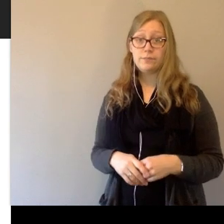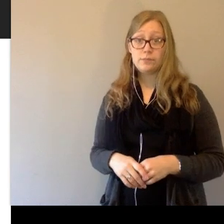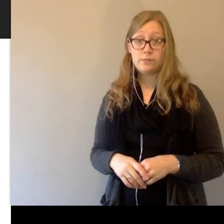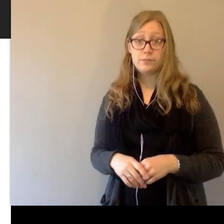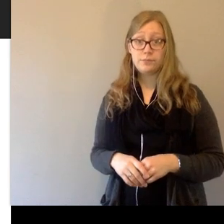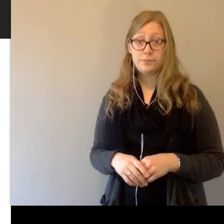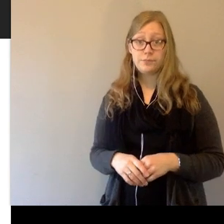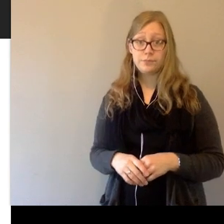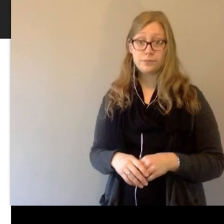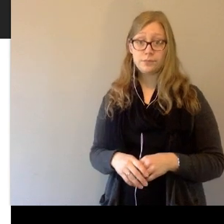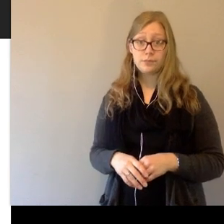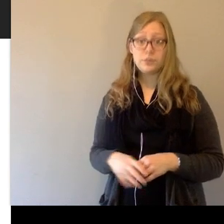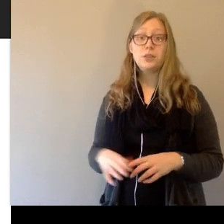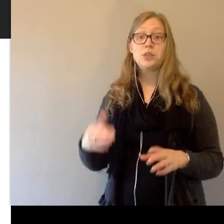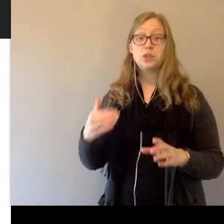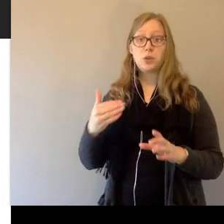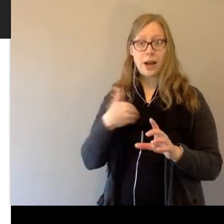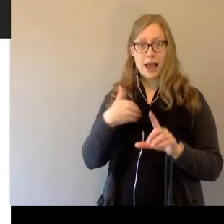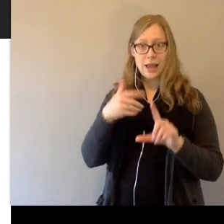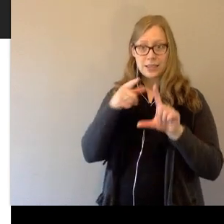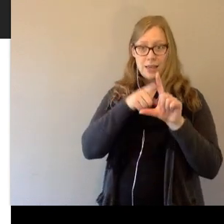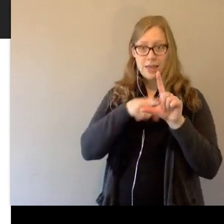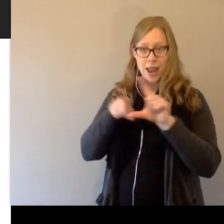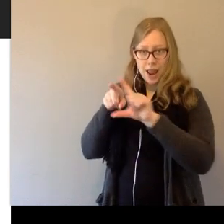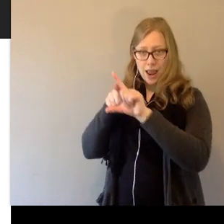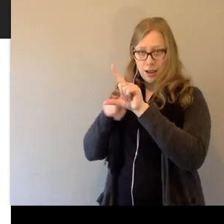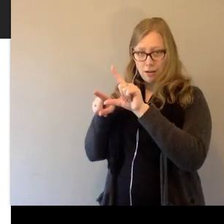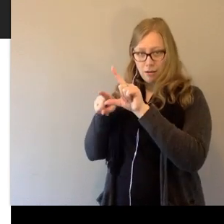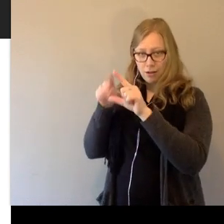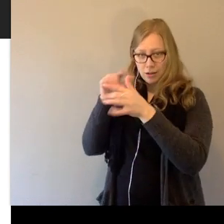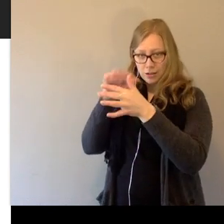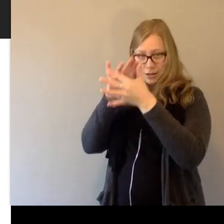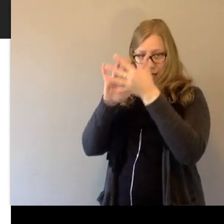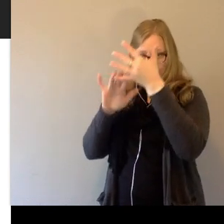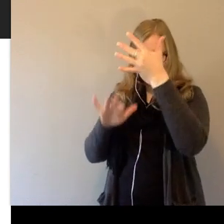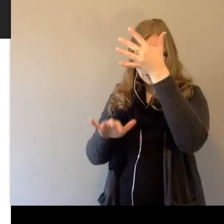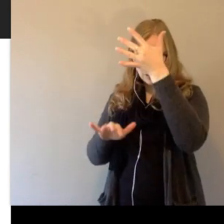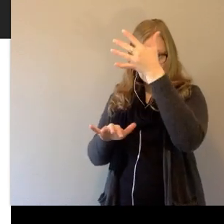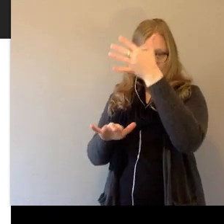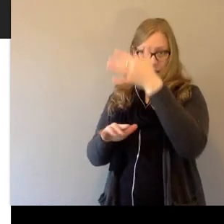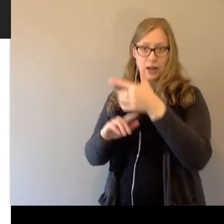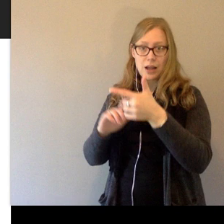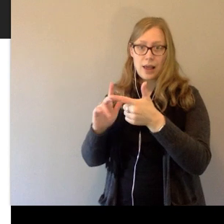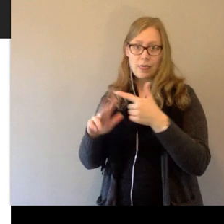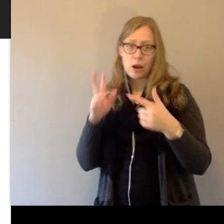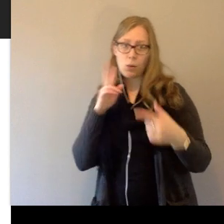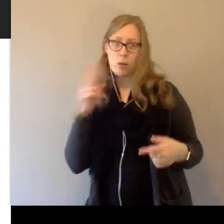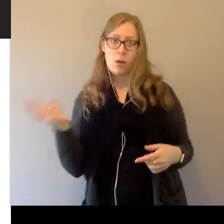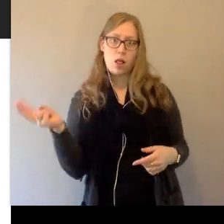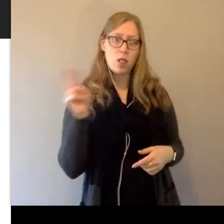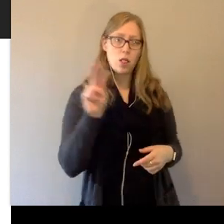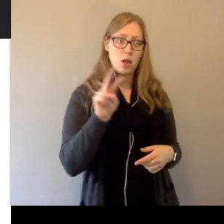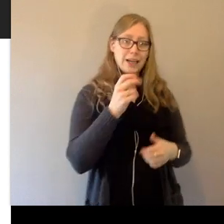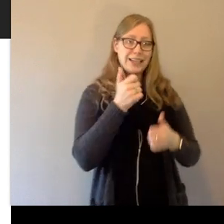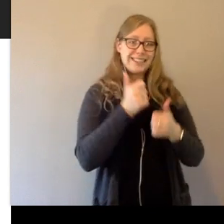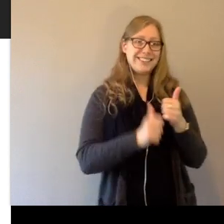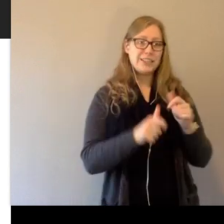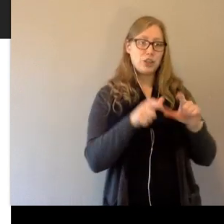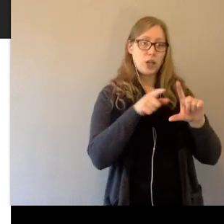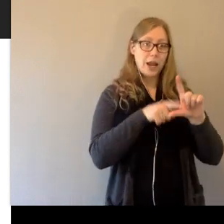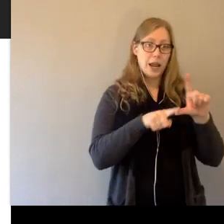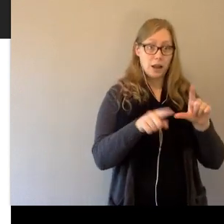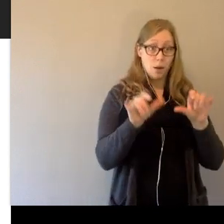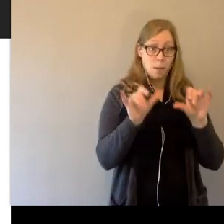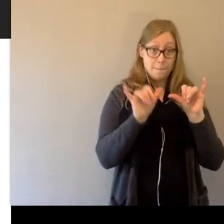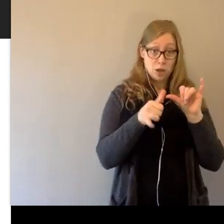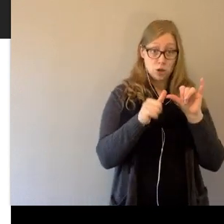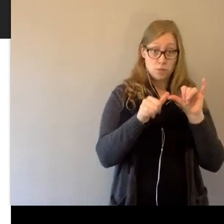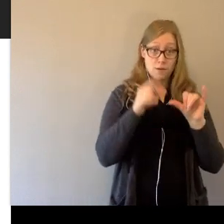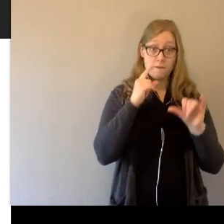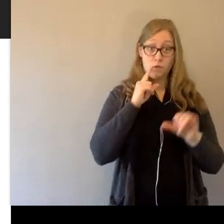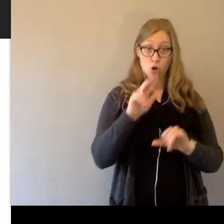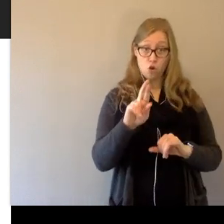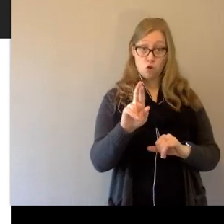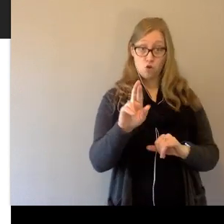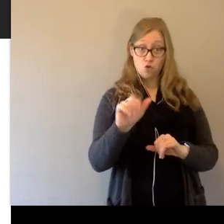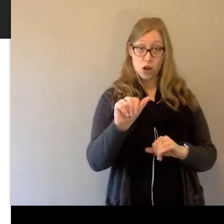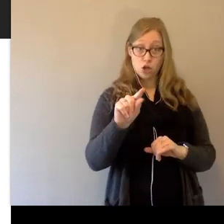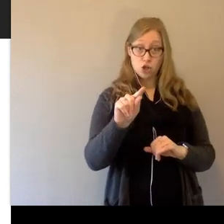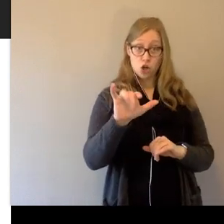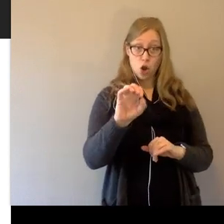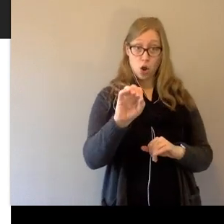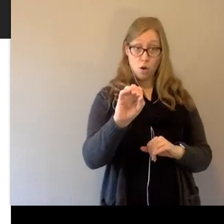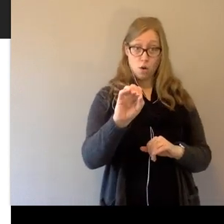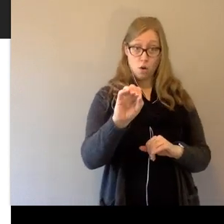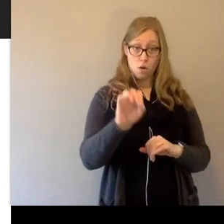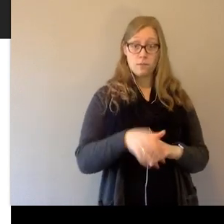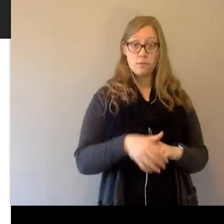angles listed here. And then we're going to look up each angle measures for the ratio. Because remember, the ratio is tied